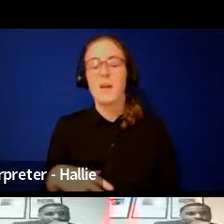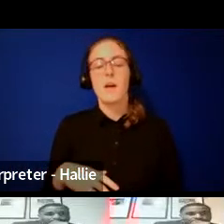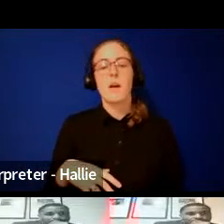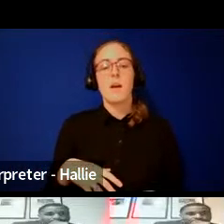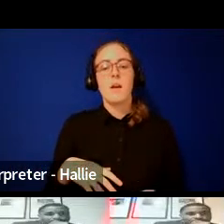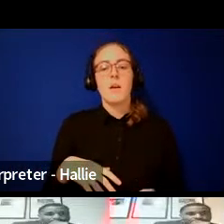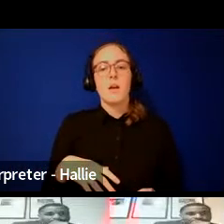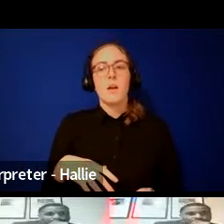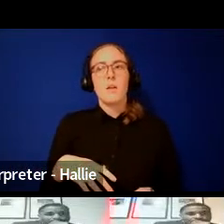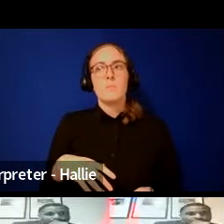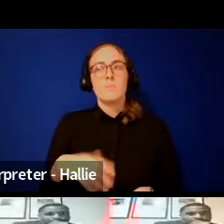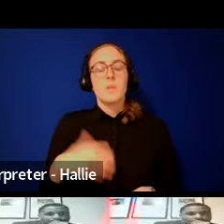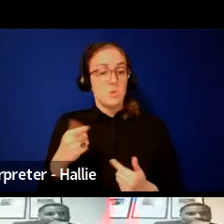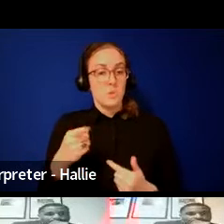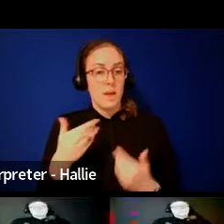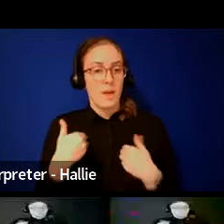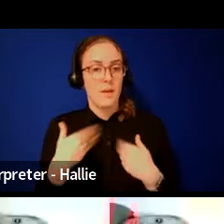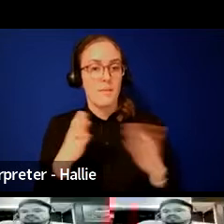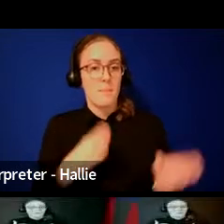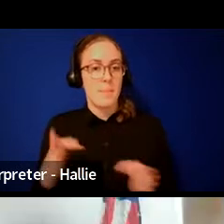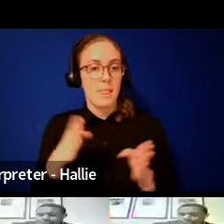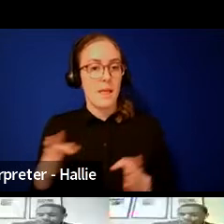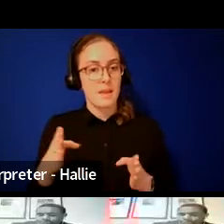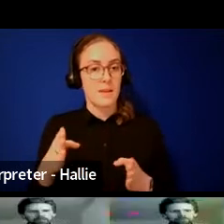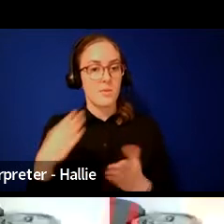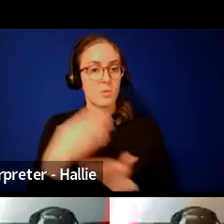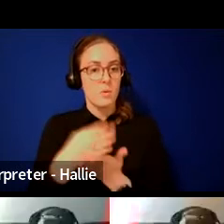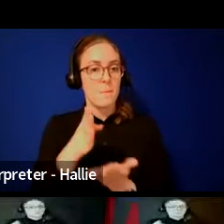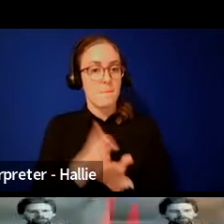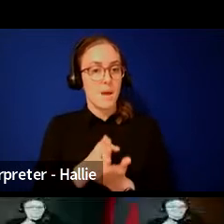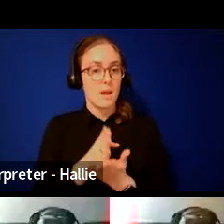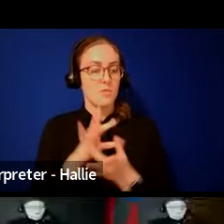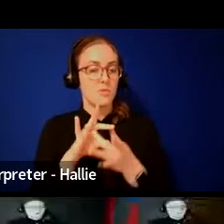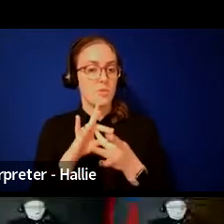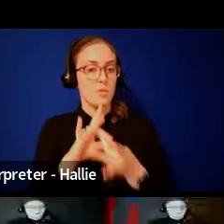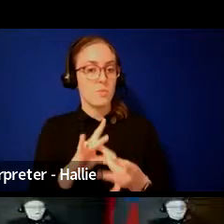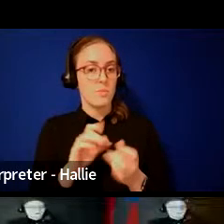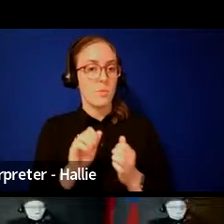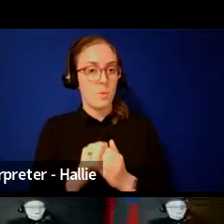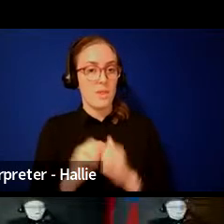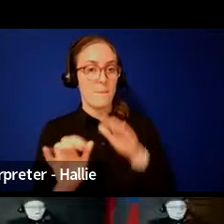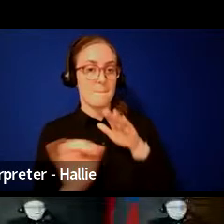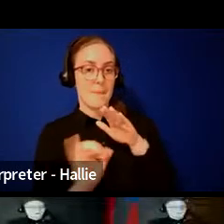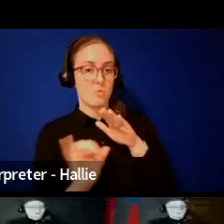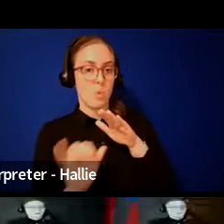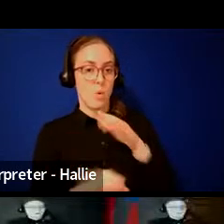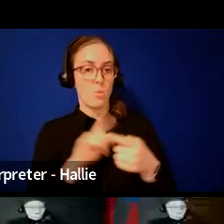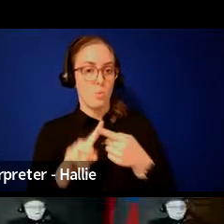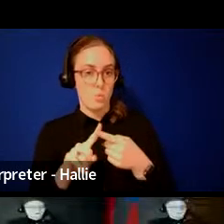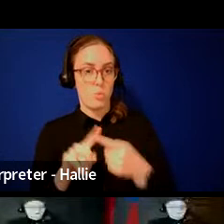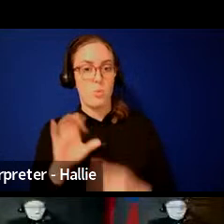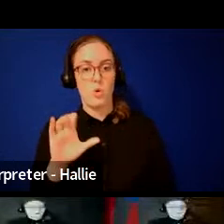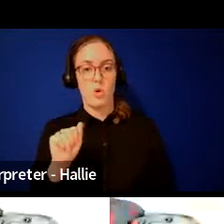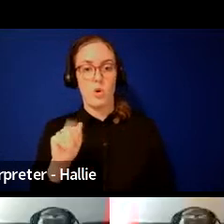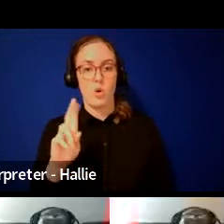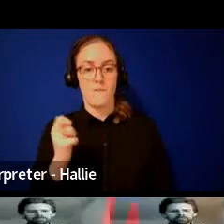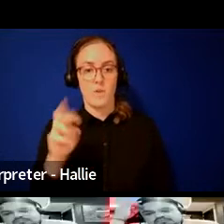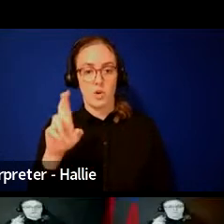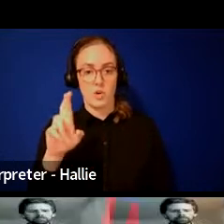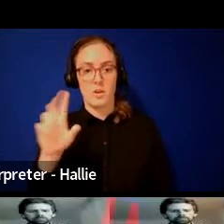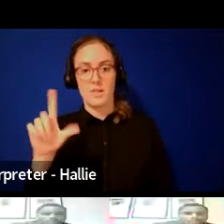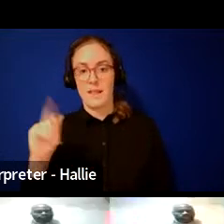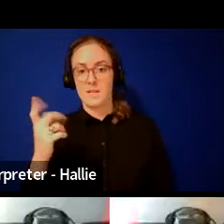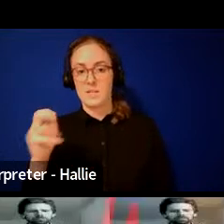Are there any plans or budgets allocated to add metro near Carver Langston area? I guess the question really is, is there